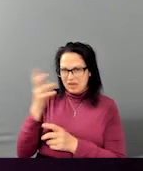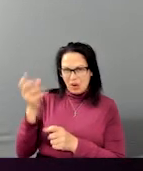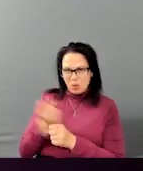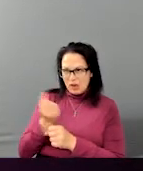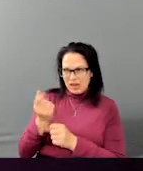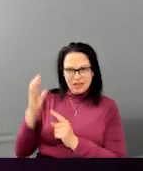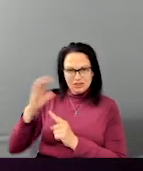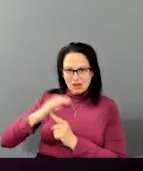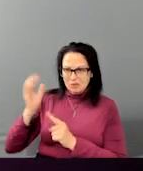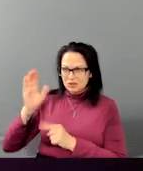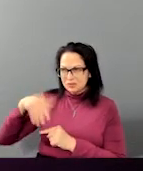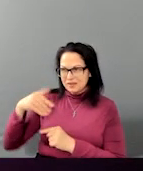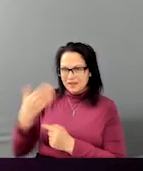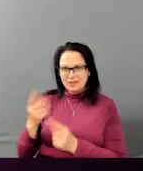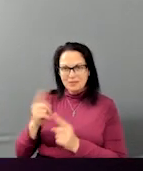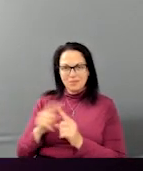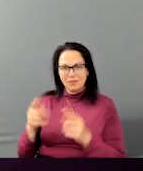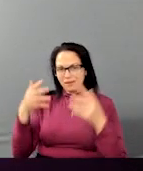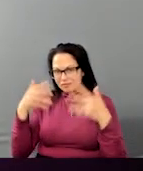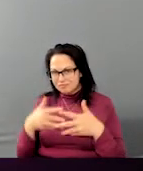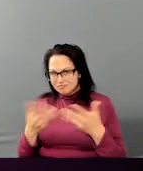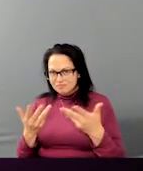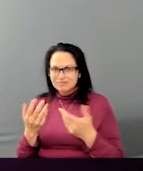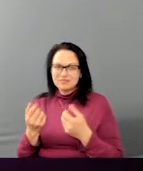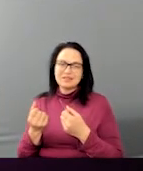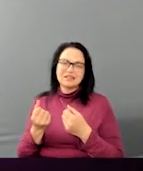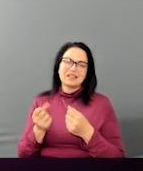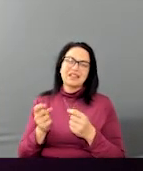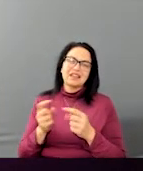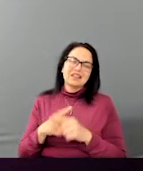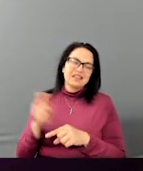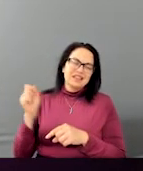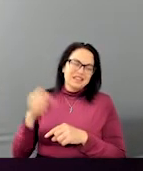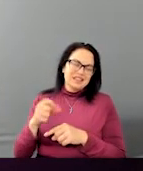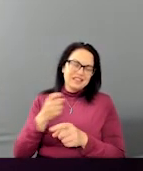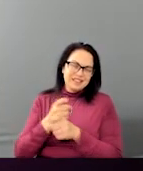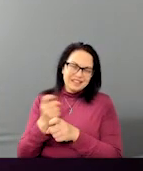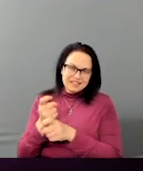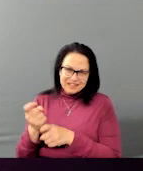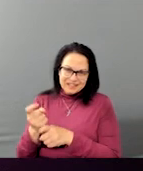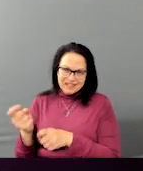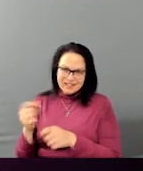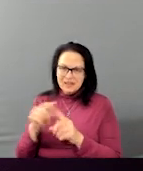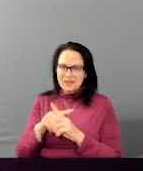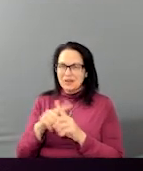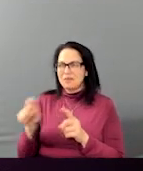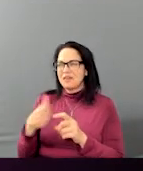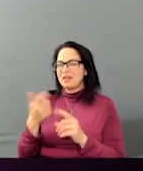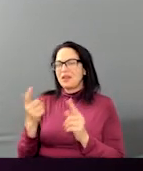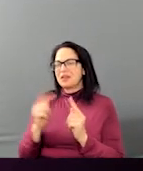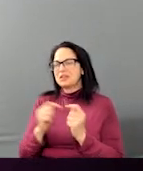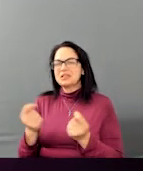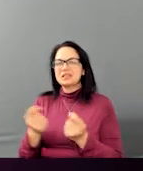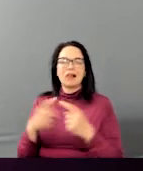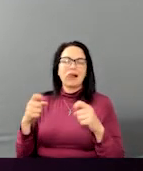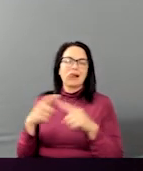Unfortunately, though, Kent is caught in the crossfires, but that is specifically for Tyler.